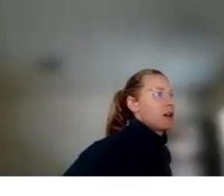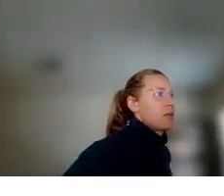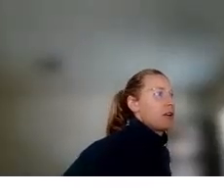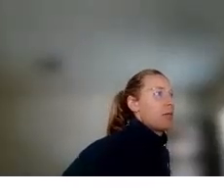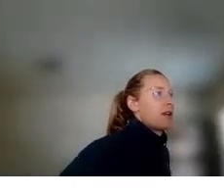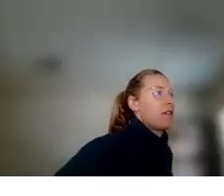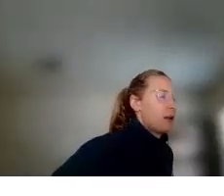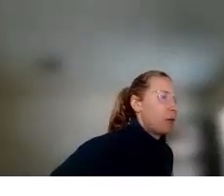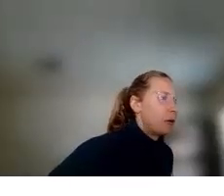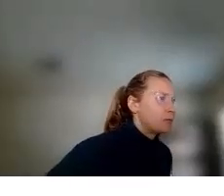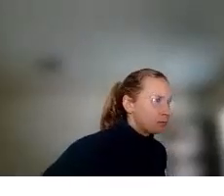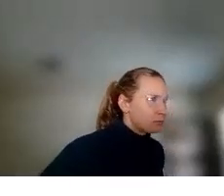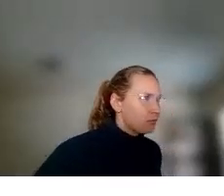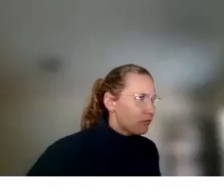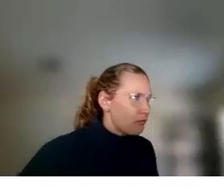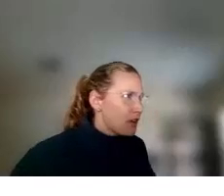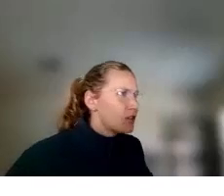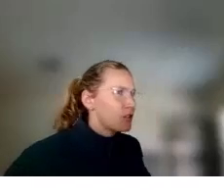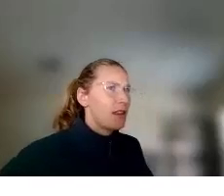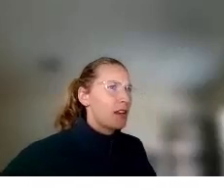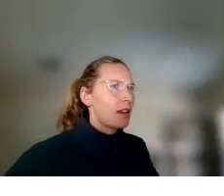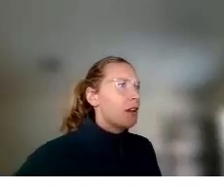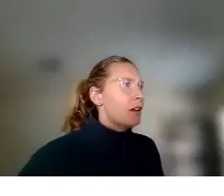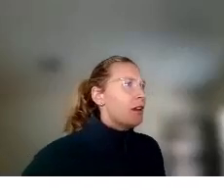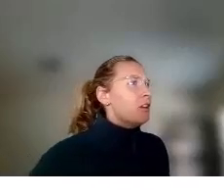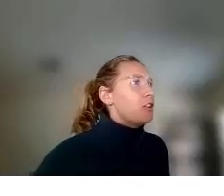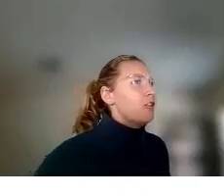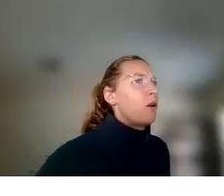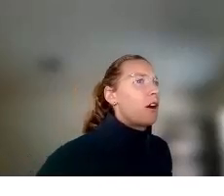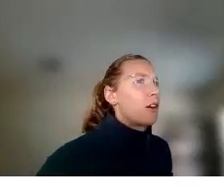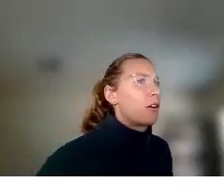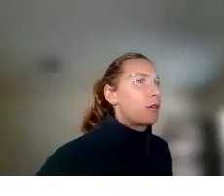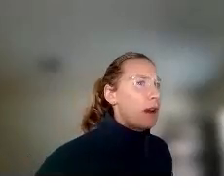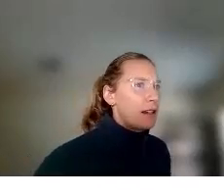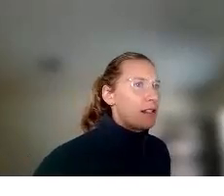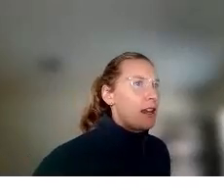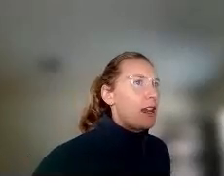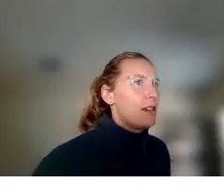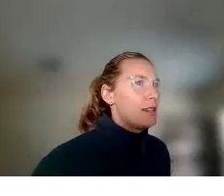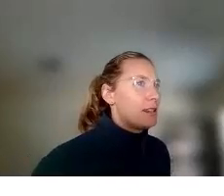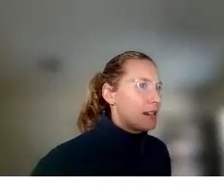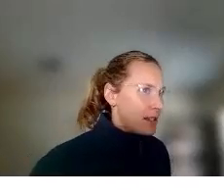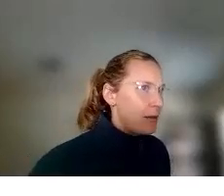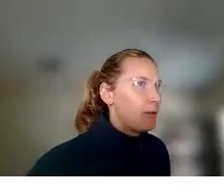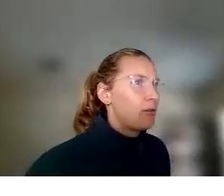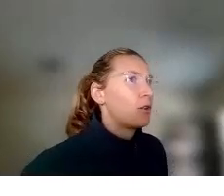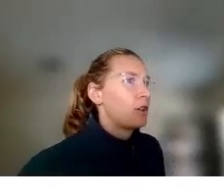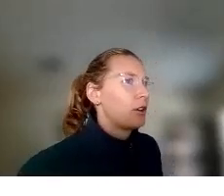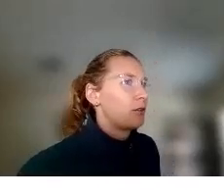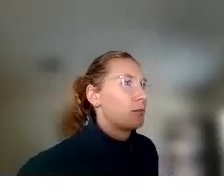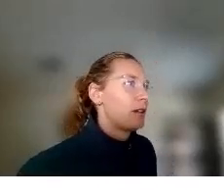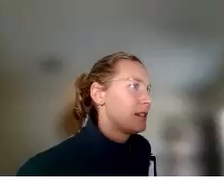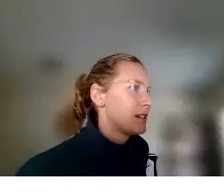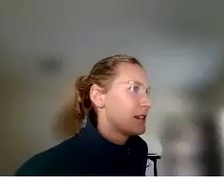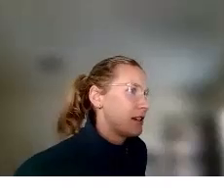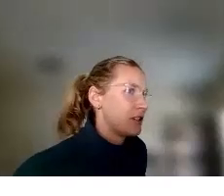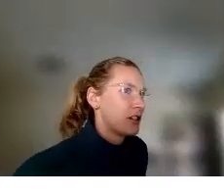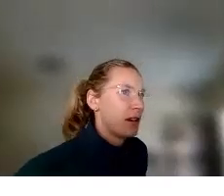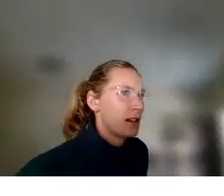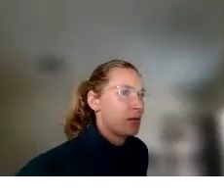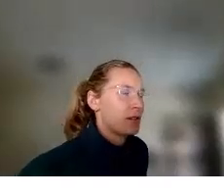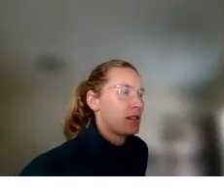CwCHN dropdown will not be available. So I think you are correct. It's except for you're